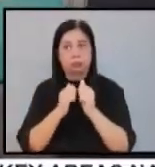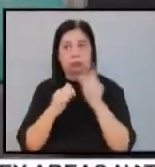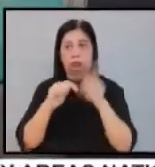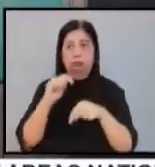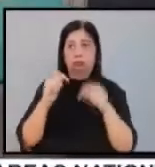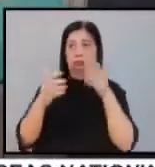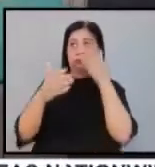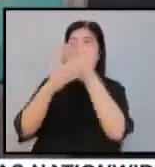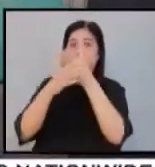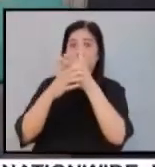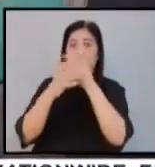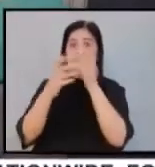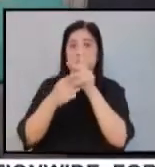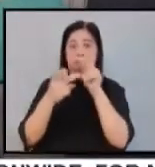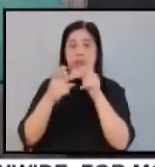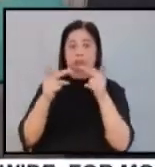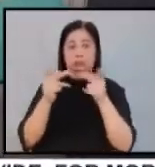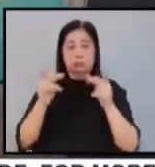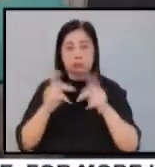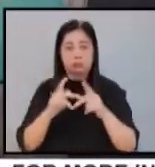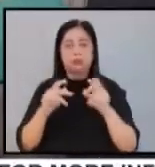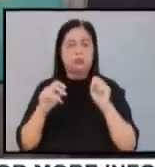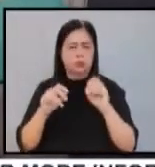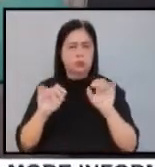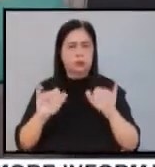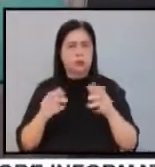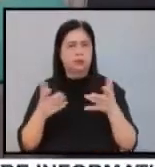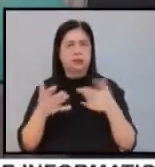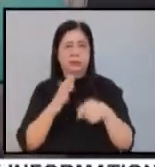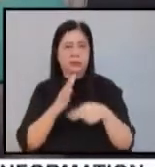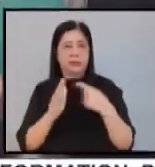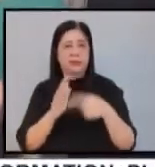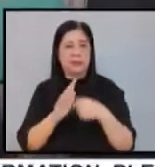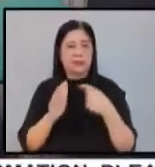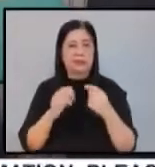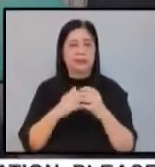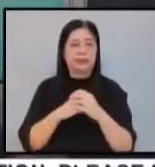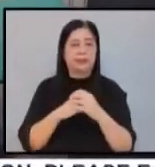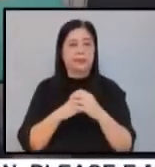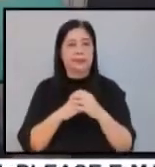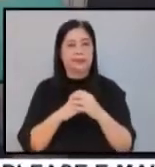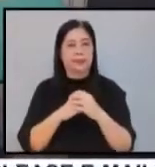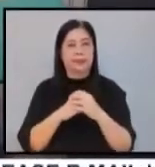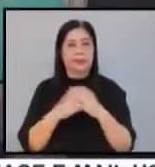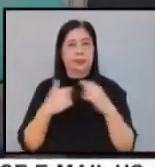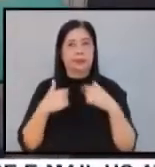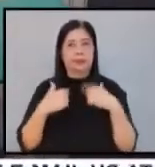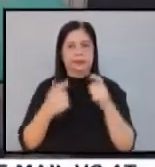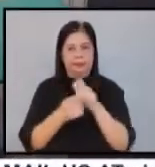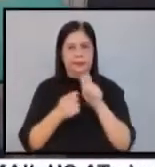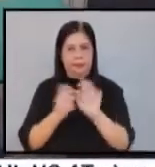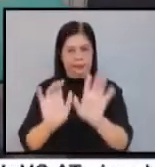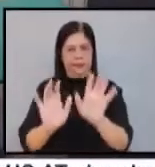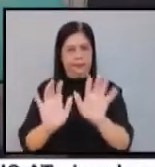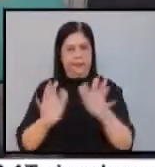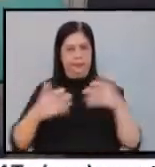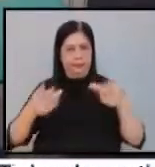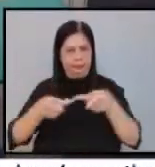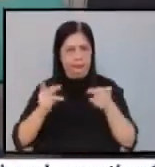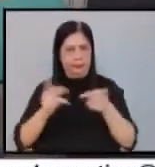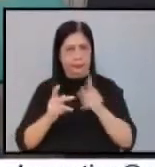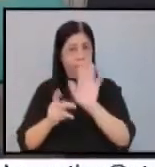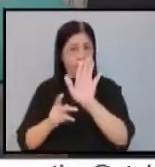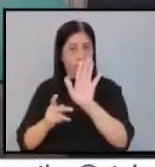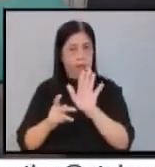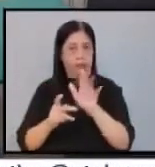the perfect place. So, minsan kasi, you are exactly where you need to be para mai-prepare